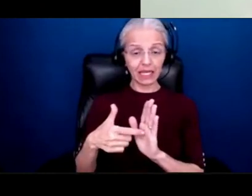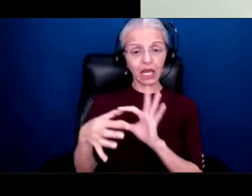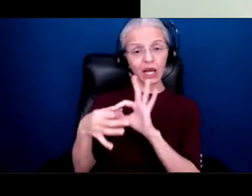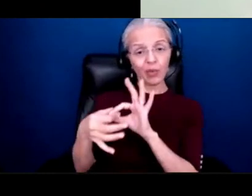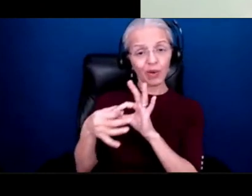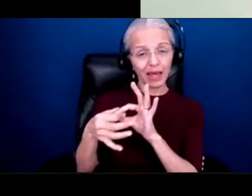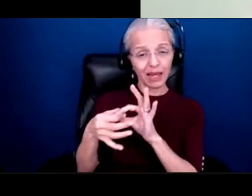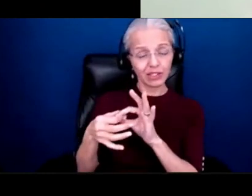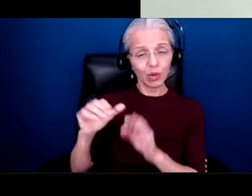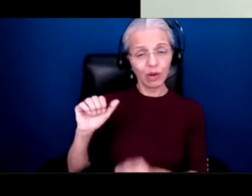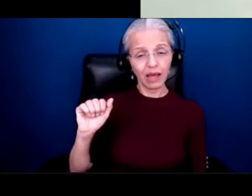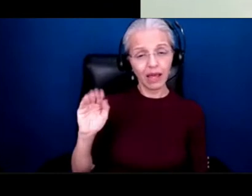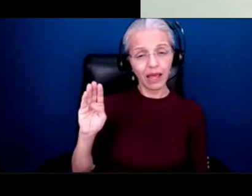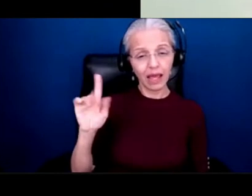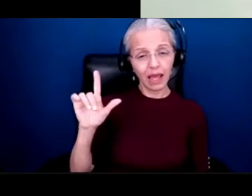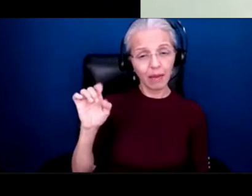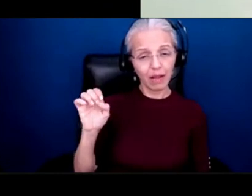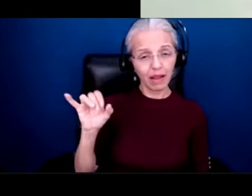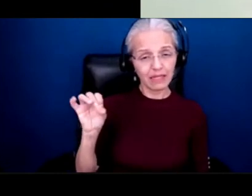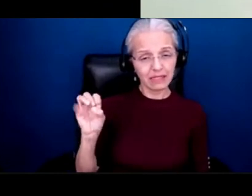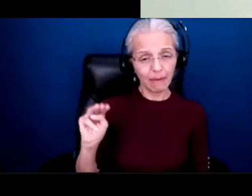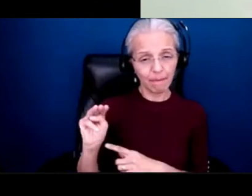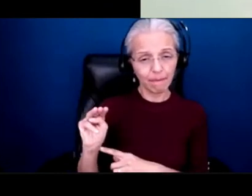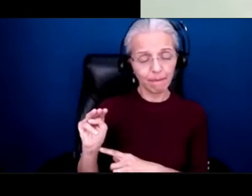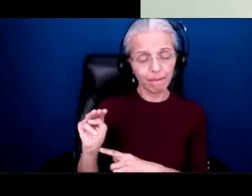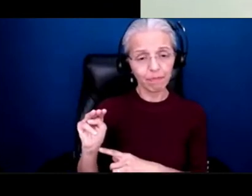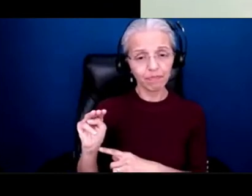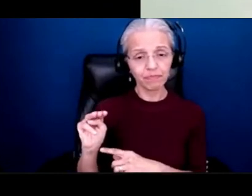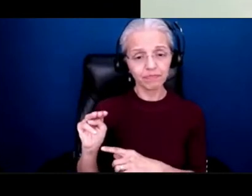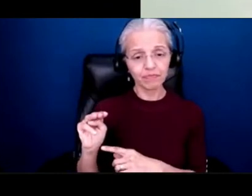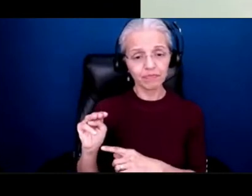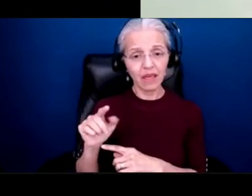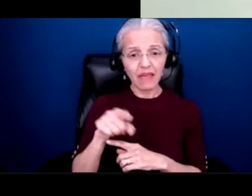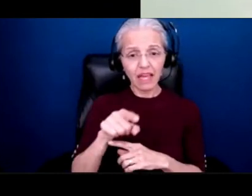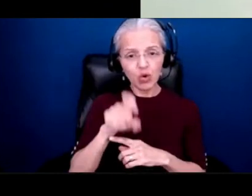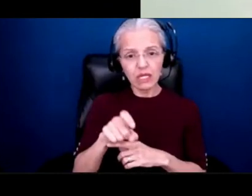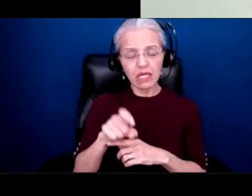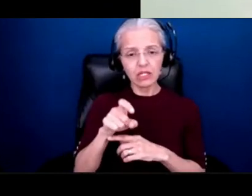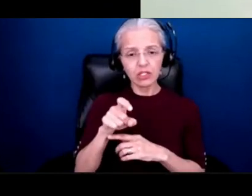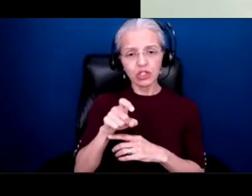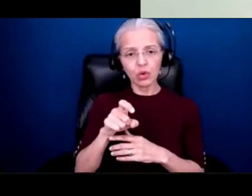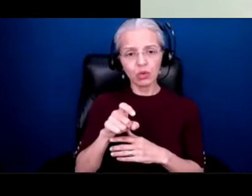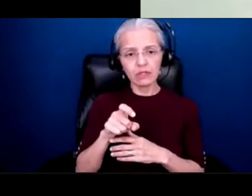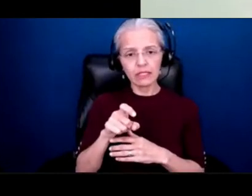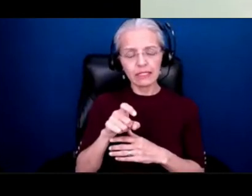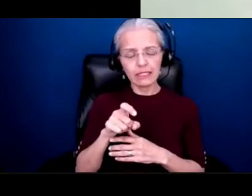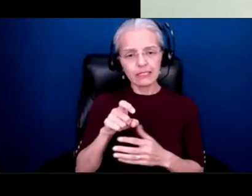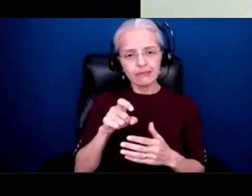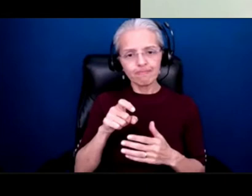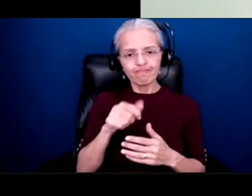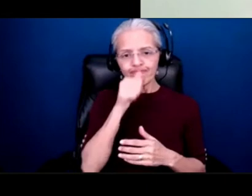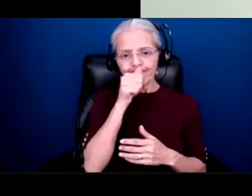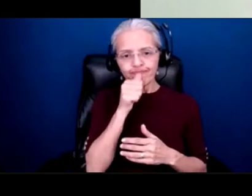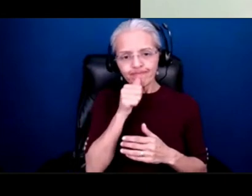ableism that you've had to work through or help others work through?